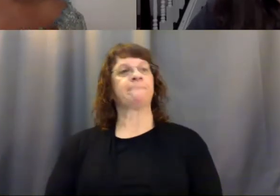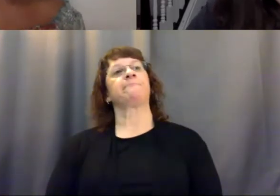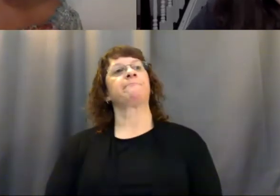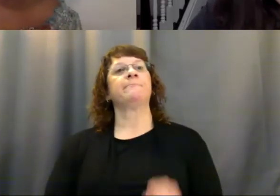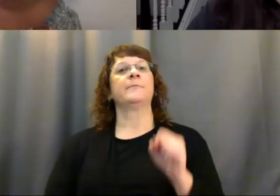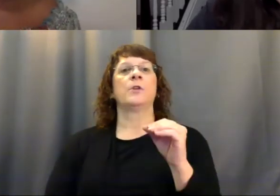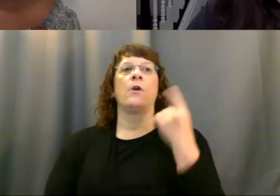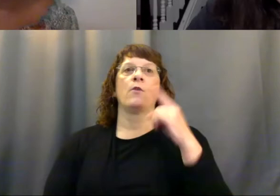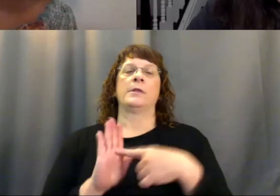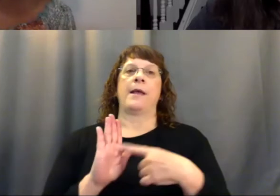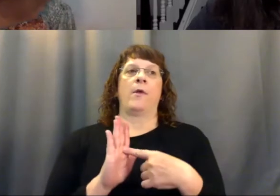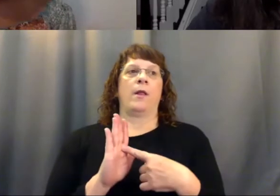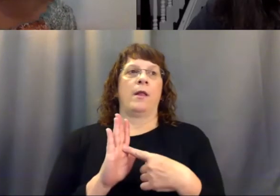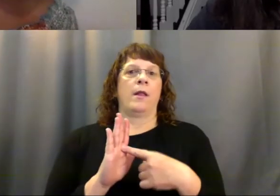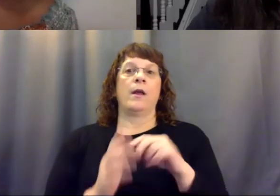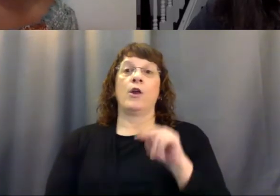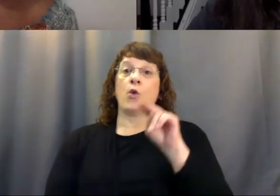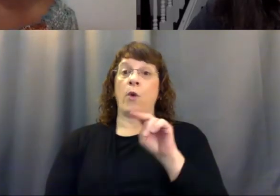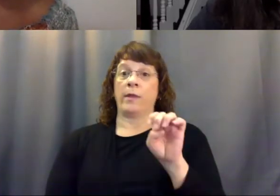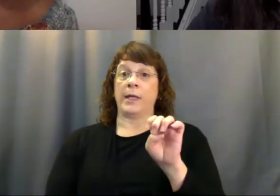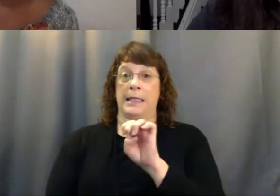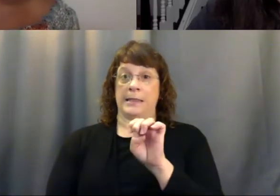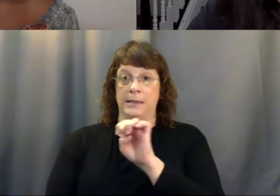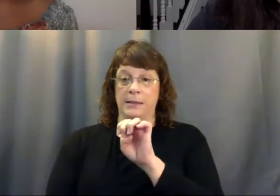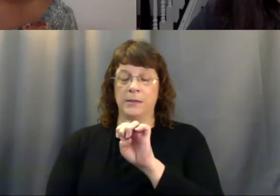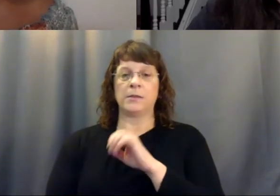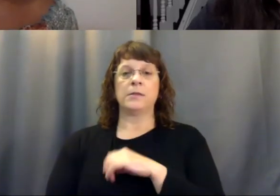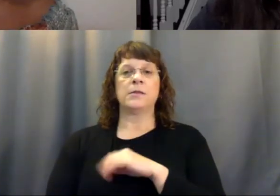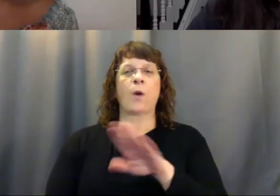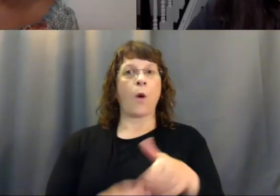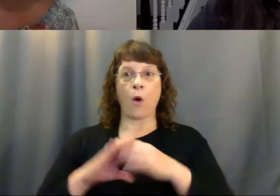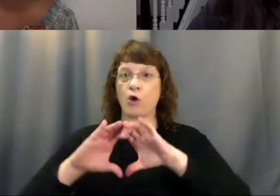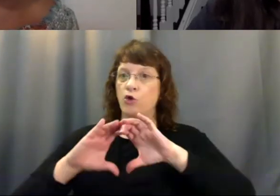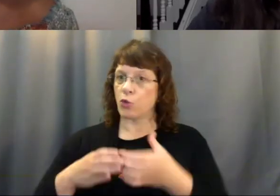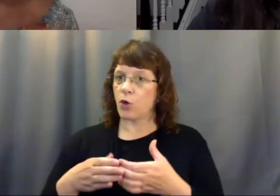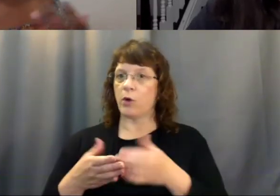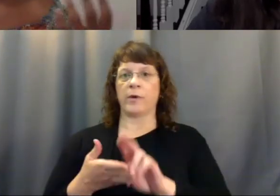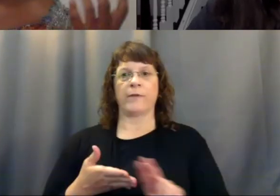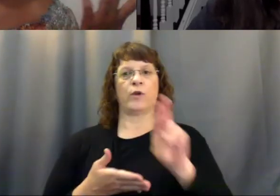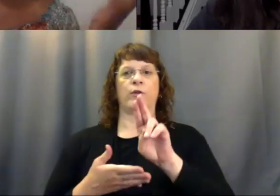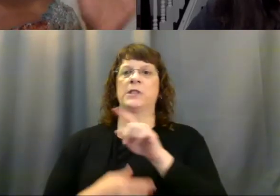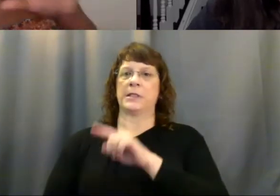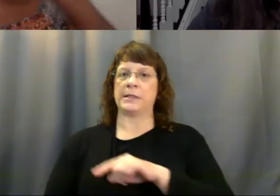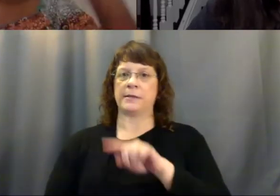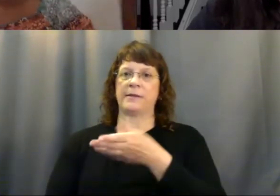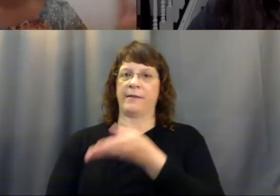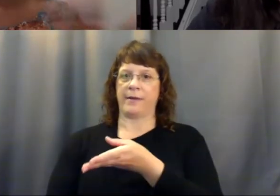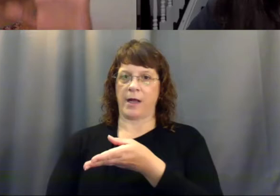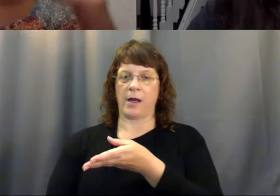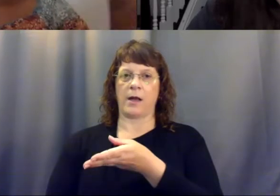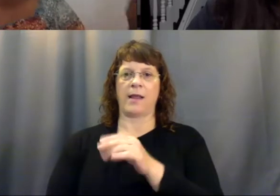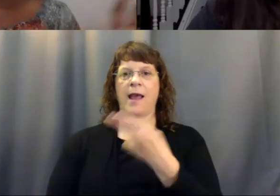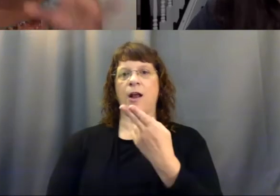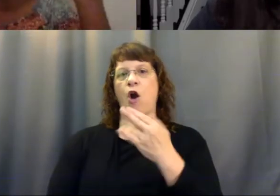So for example, the Northeast, there's a whole group of universities, like the